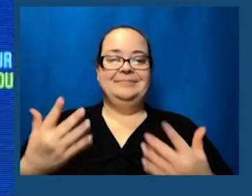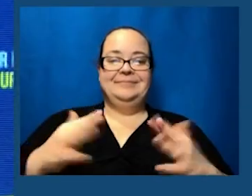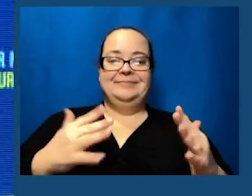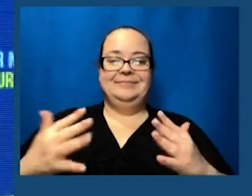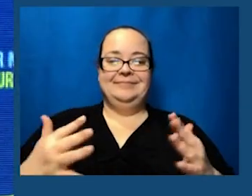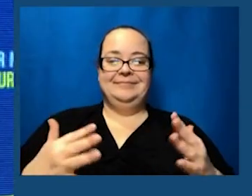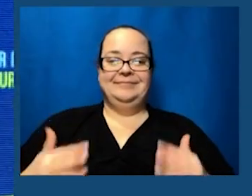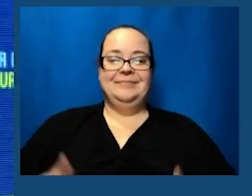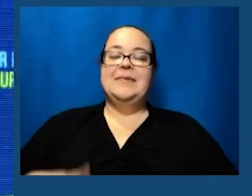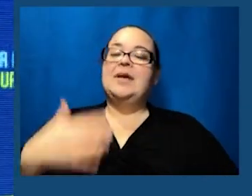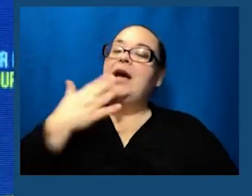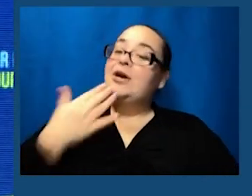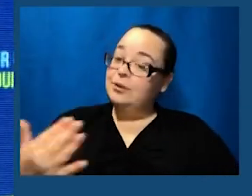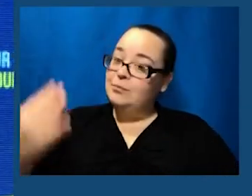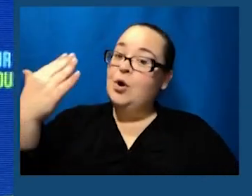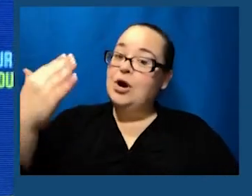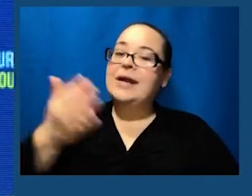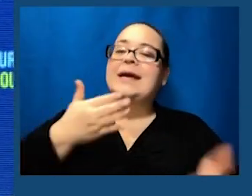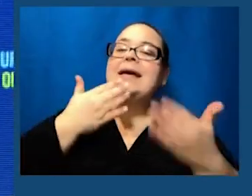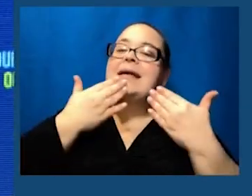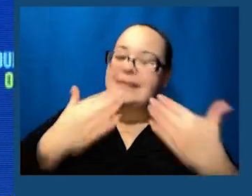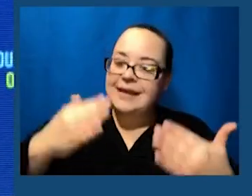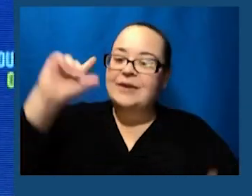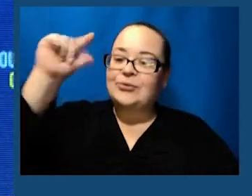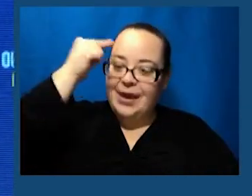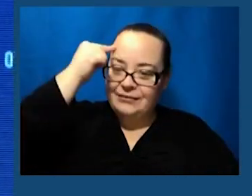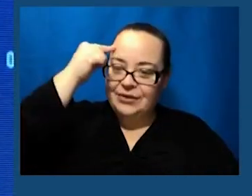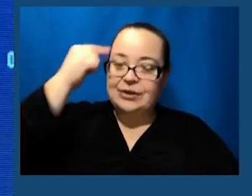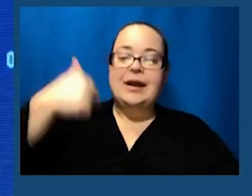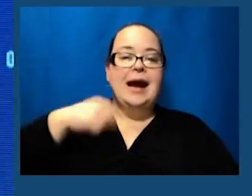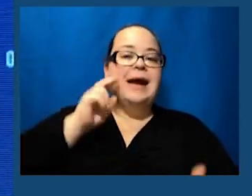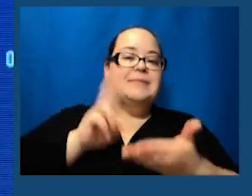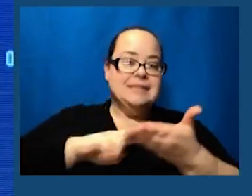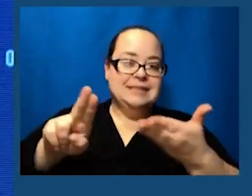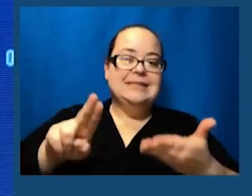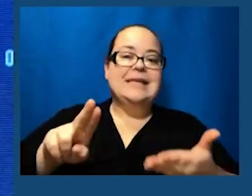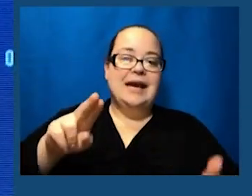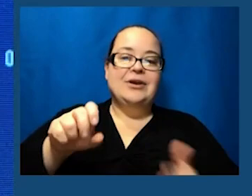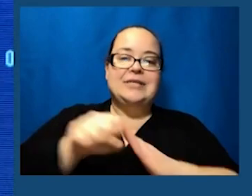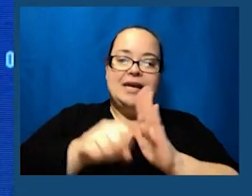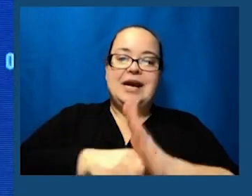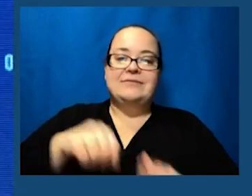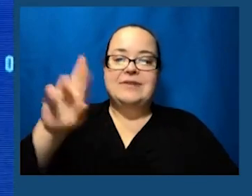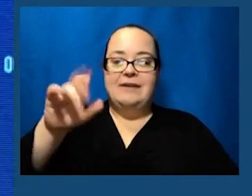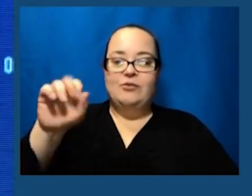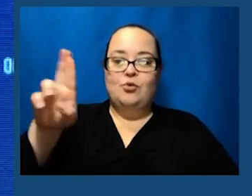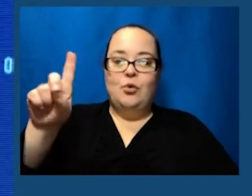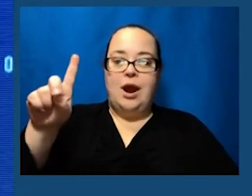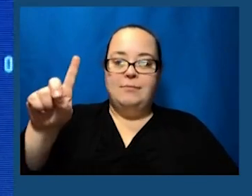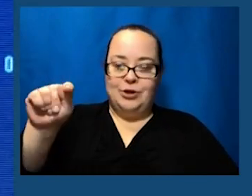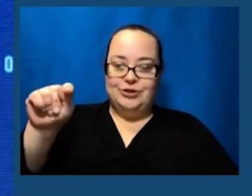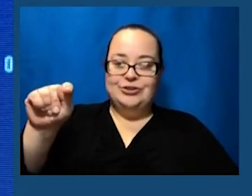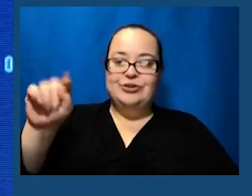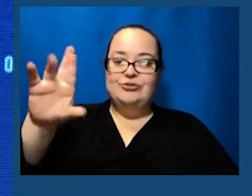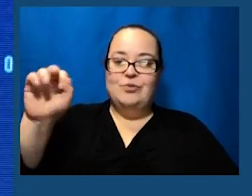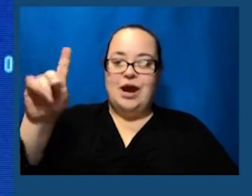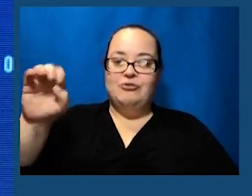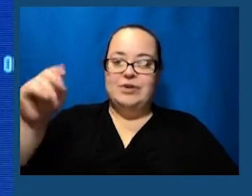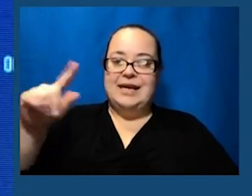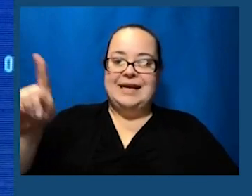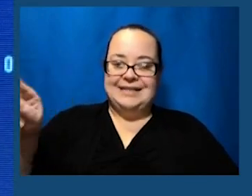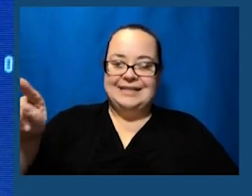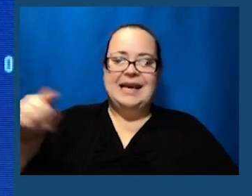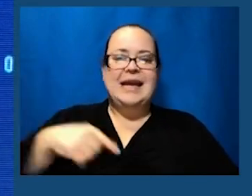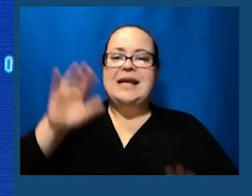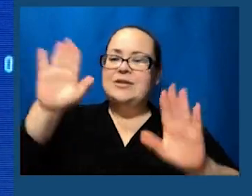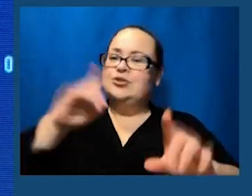Good morning, everyone. Thank you, Governor. I'm Secretary of State Robert Rodriguez, and it is great to be back here in the Mohawk Valley with the Governor. There